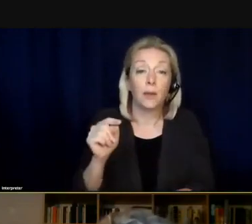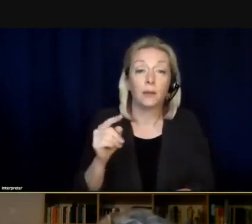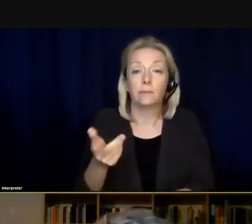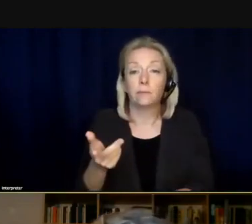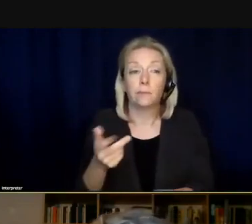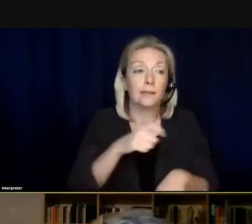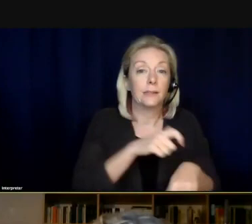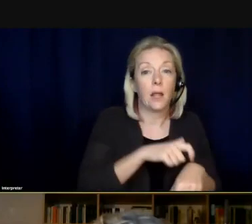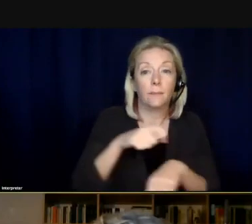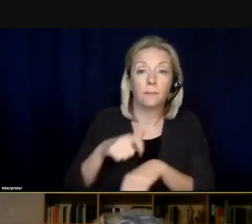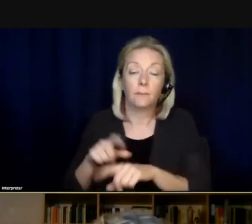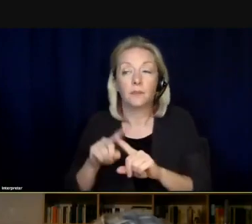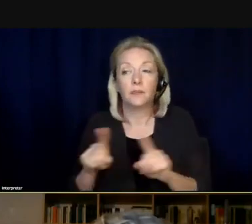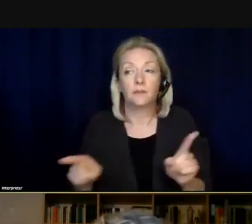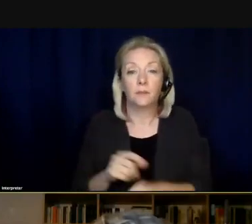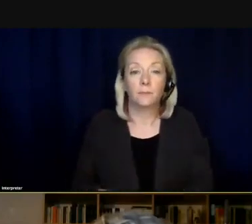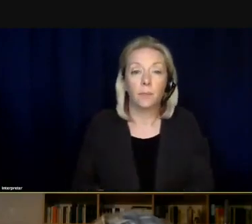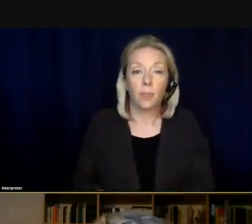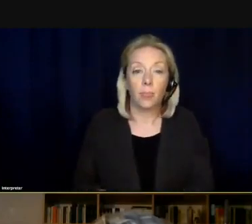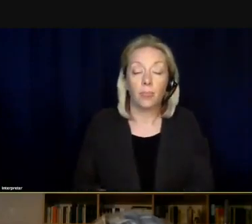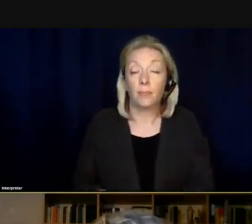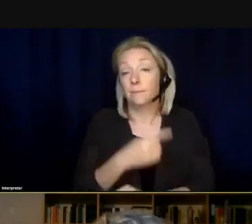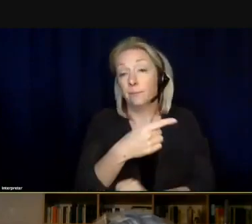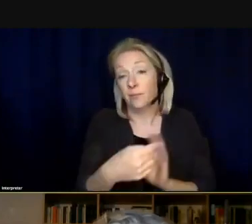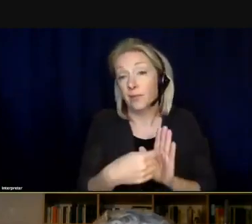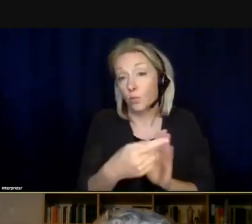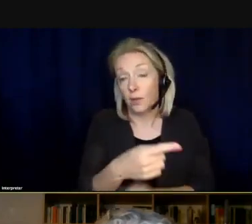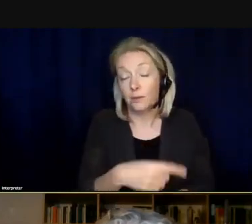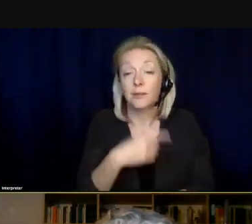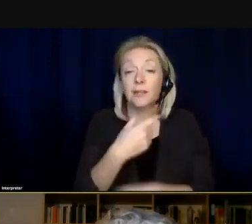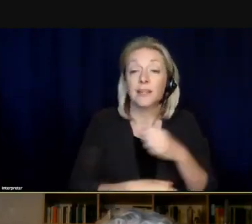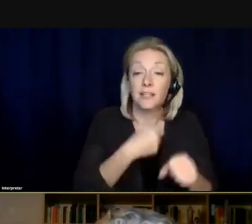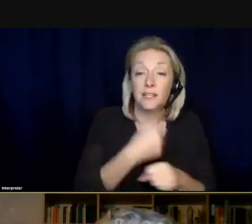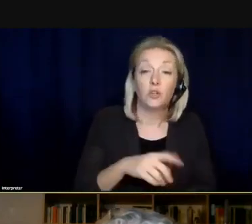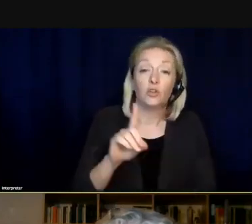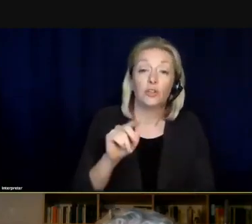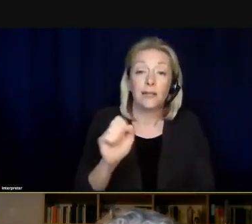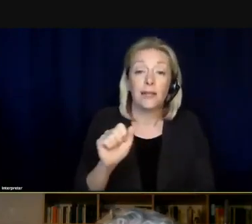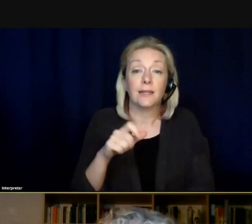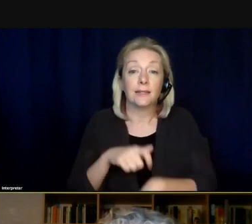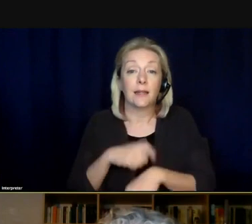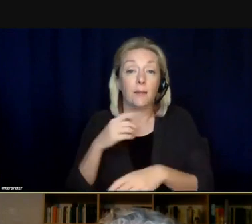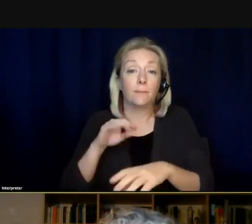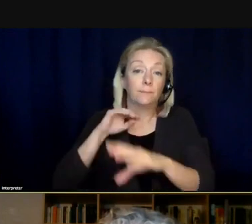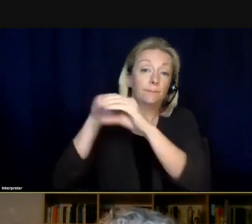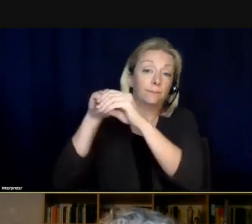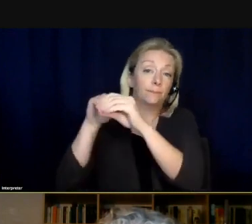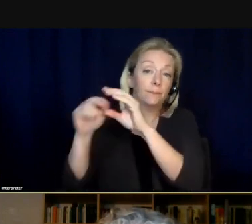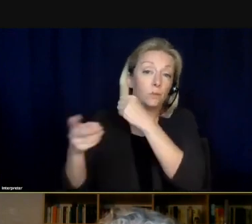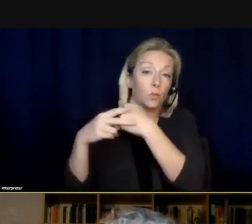separate times. So here, got a year, a date, and the time they were stored here in the